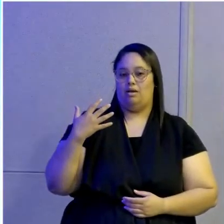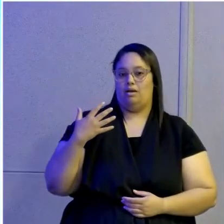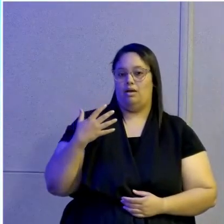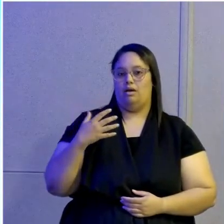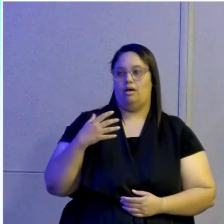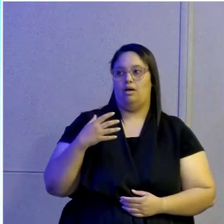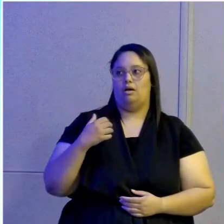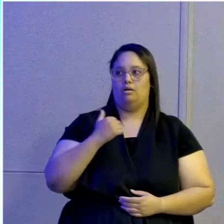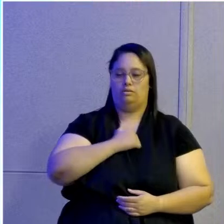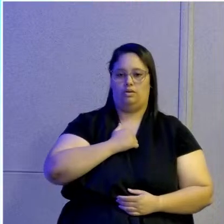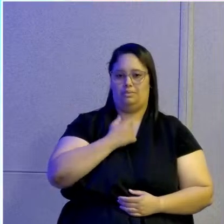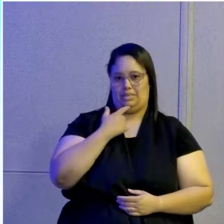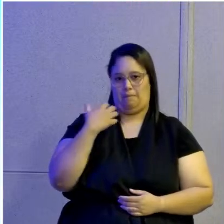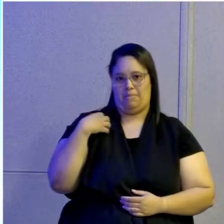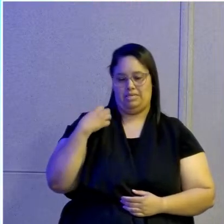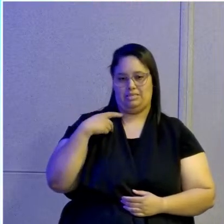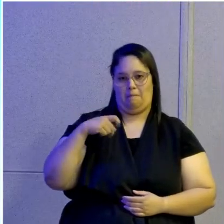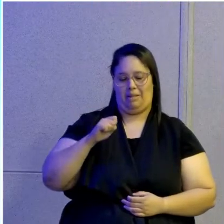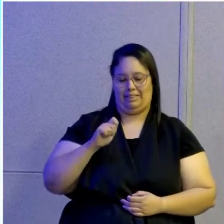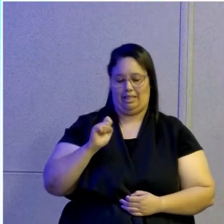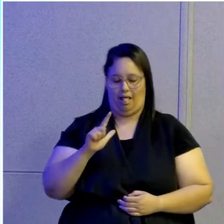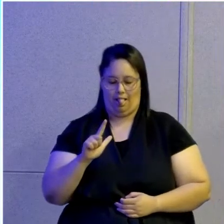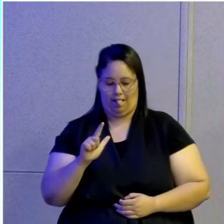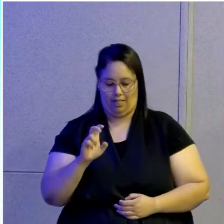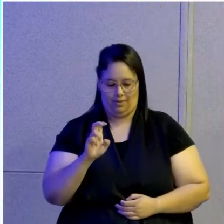I nearly said to Minister Patel.